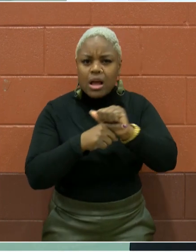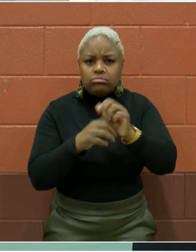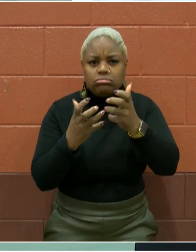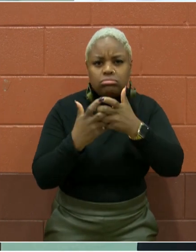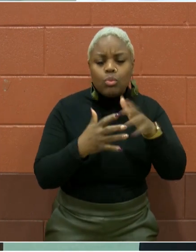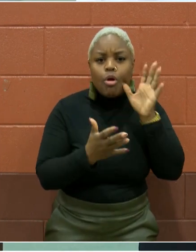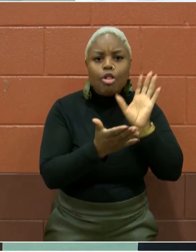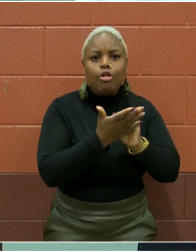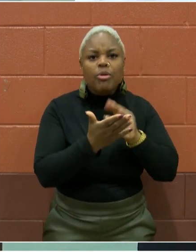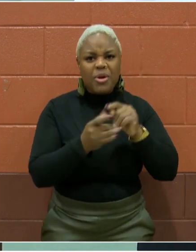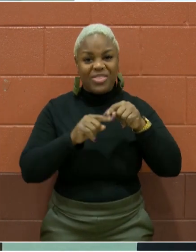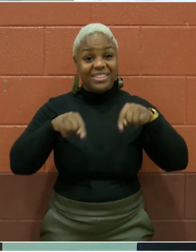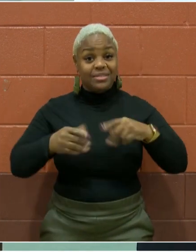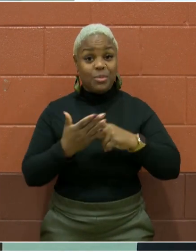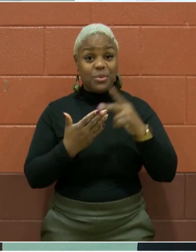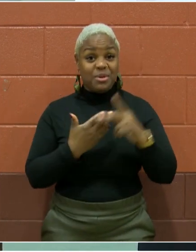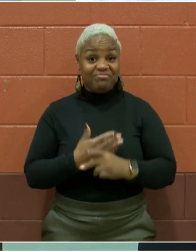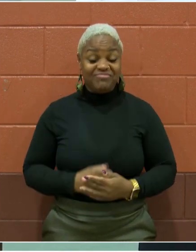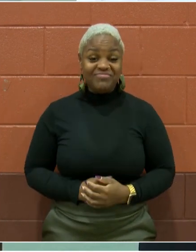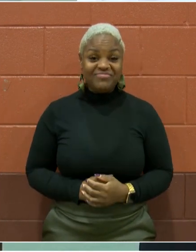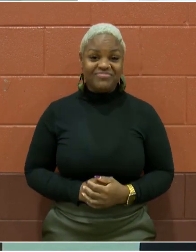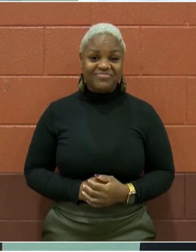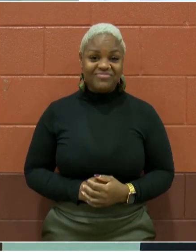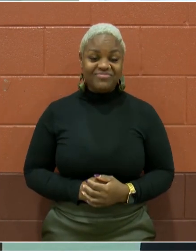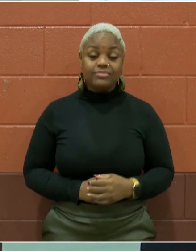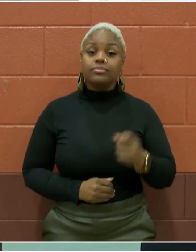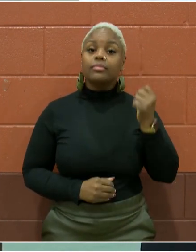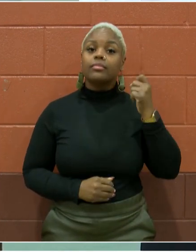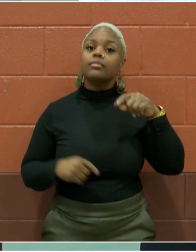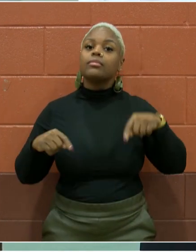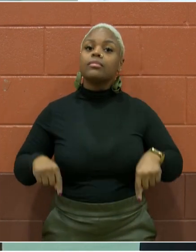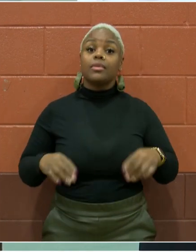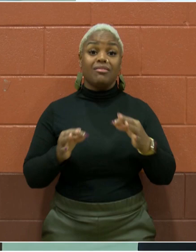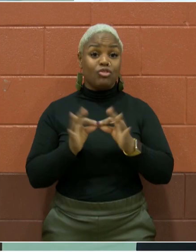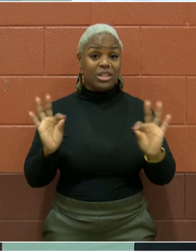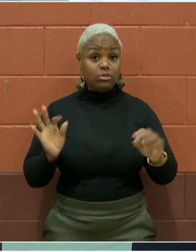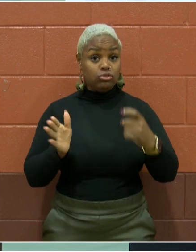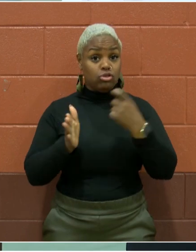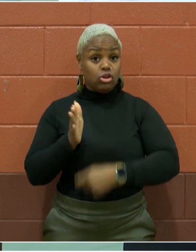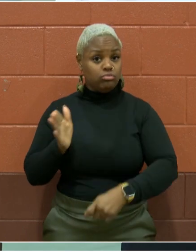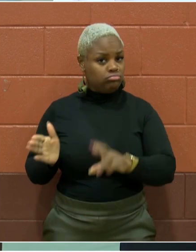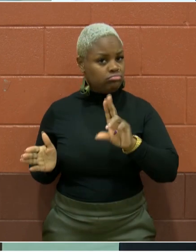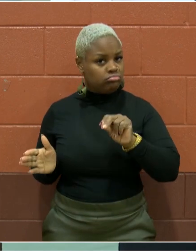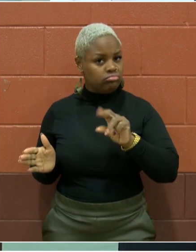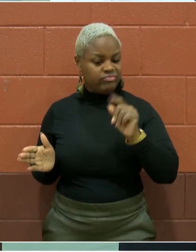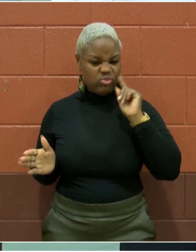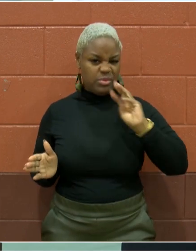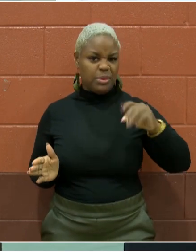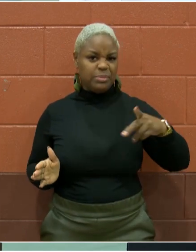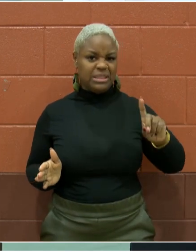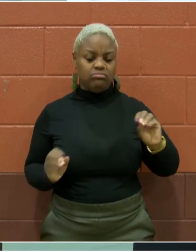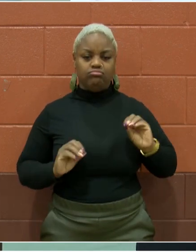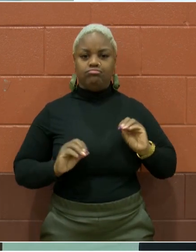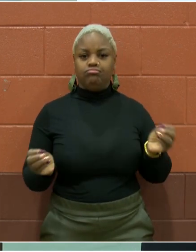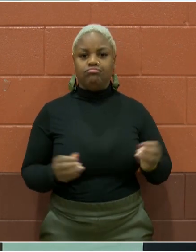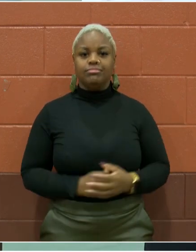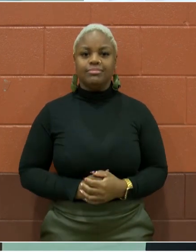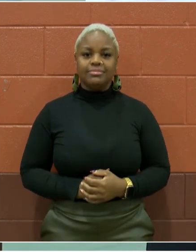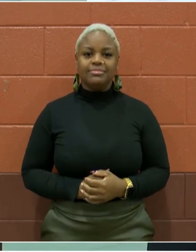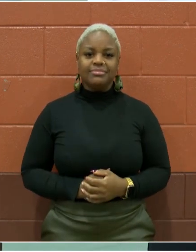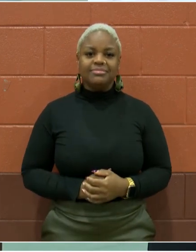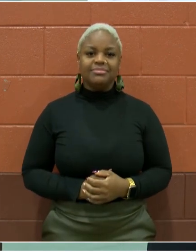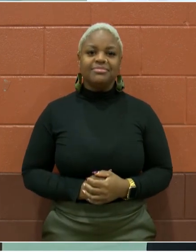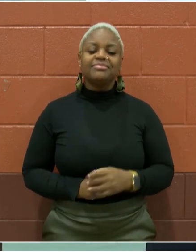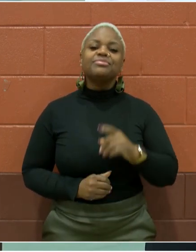provided by the Police Executive Research Forum at no cost to MPD. Whether it's bystander training, which prepares officers